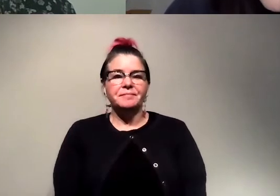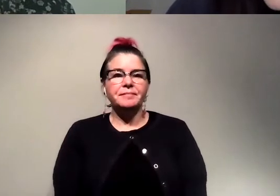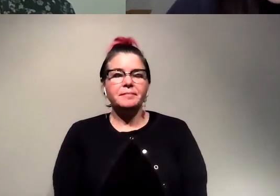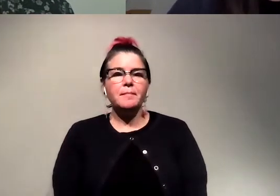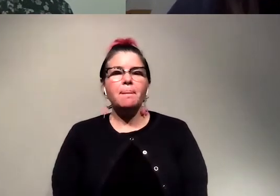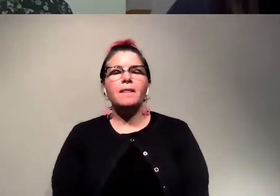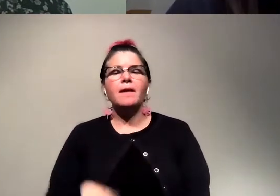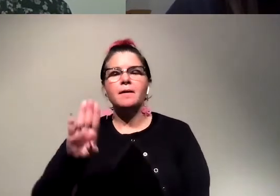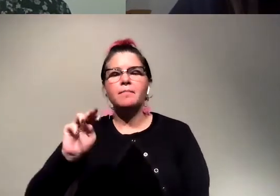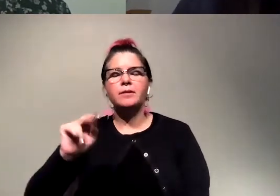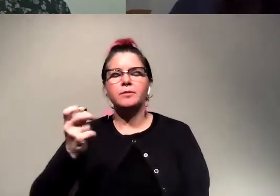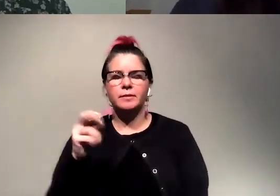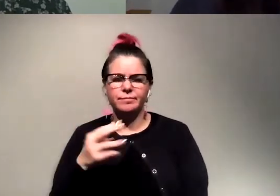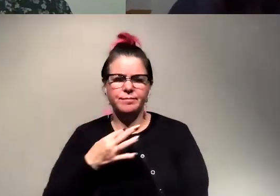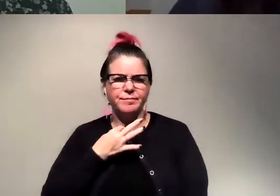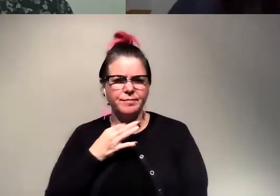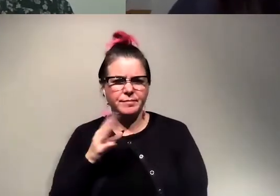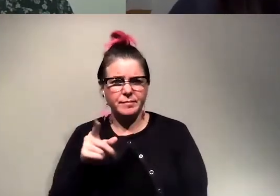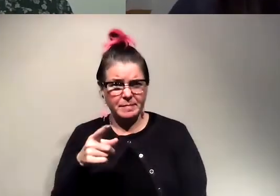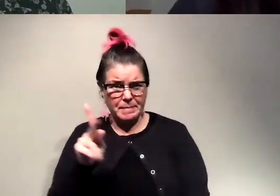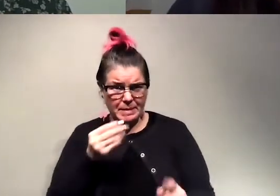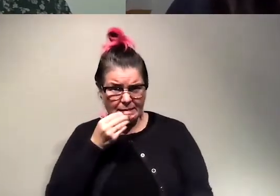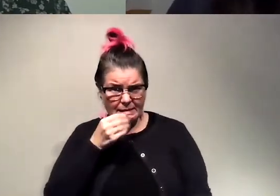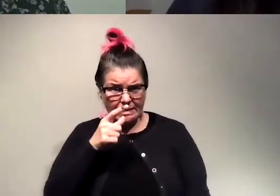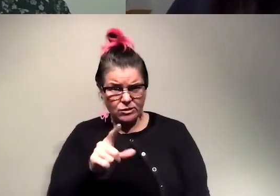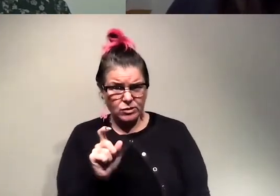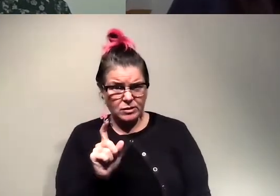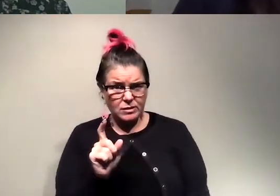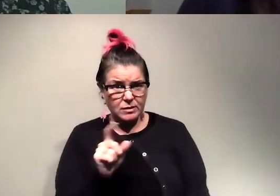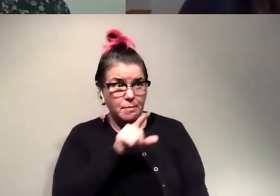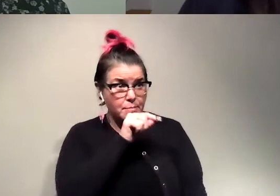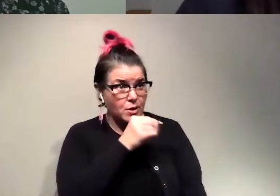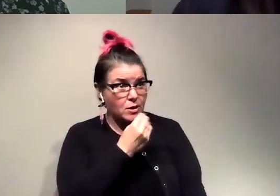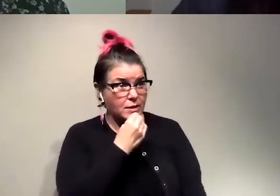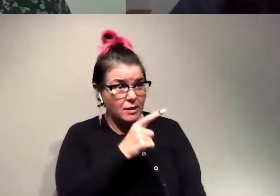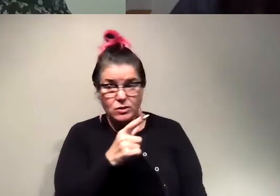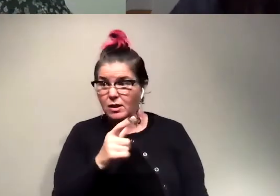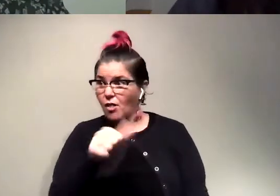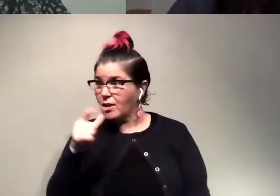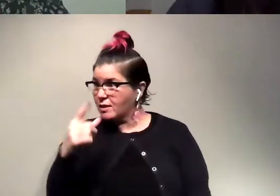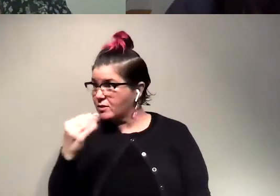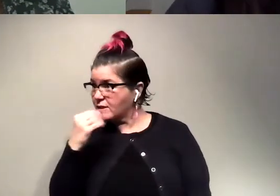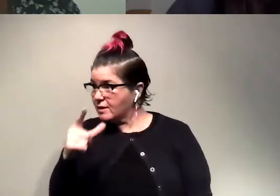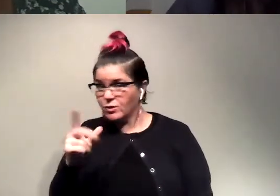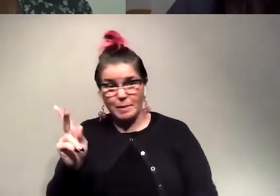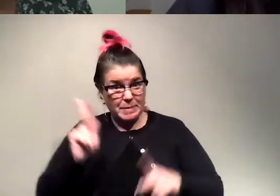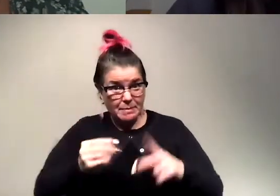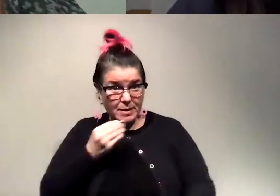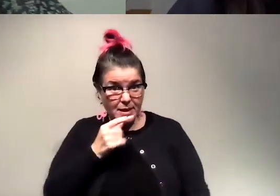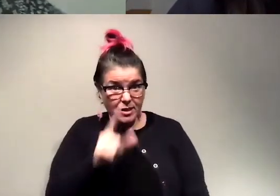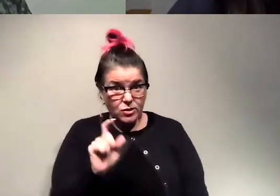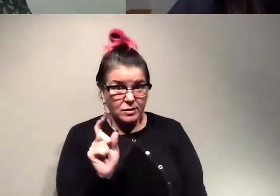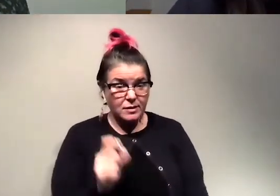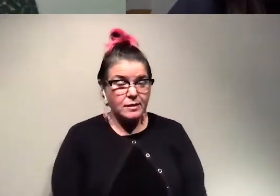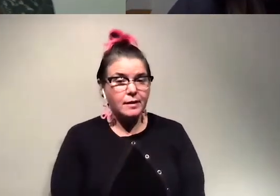wants to know, does anyone eat lizards? Like, do birds eat lizards? Do lizards eat lizards? Do people eat lizards?